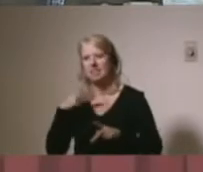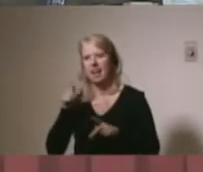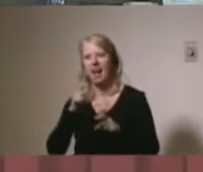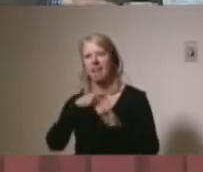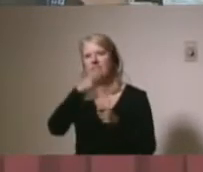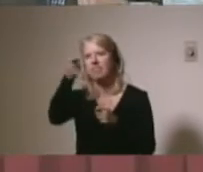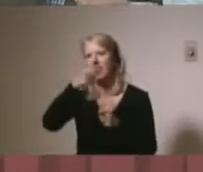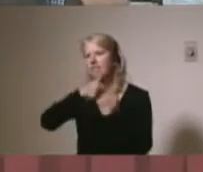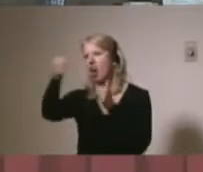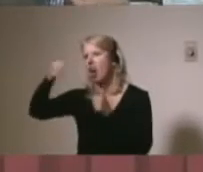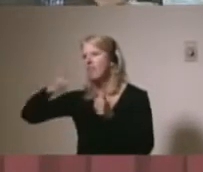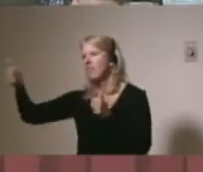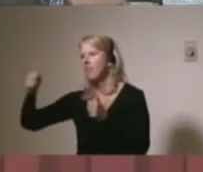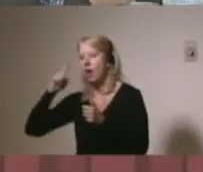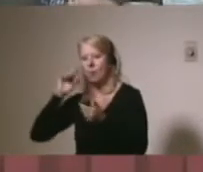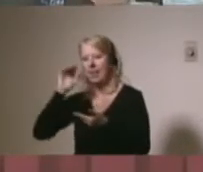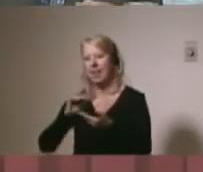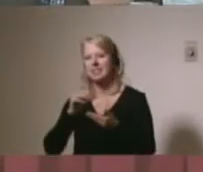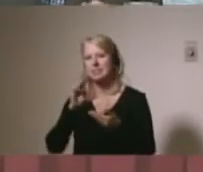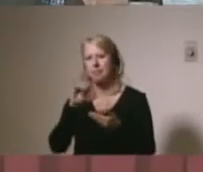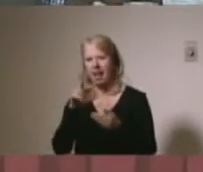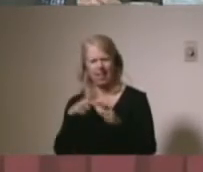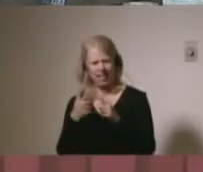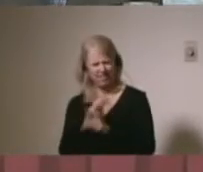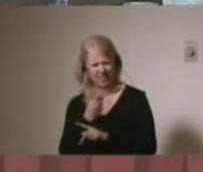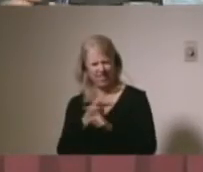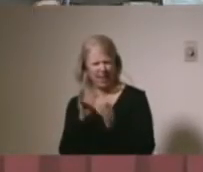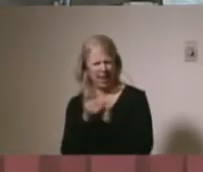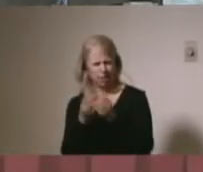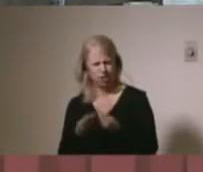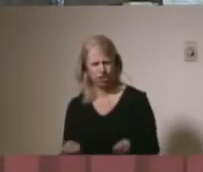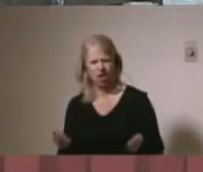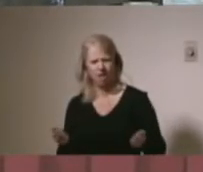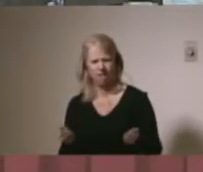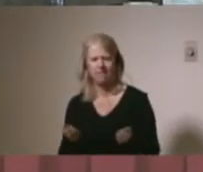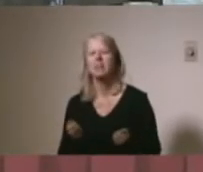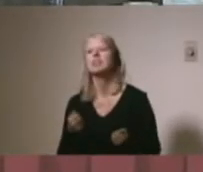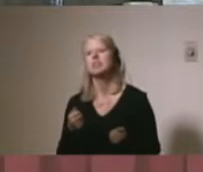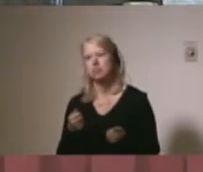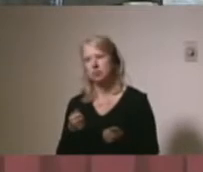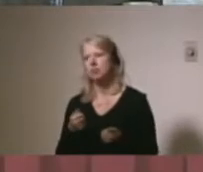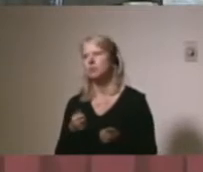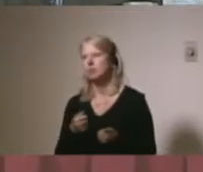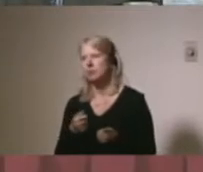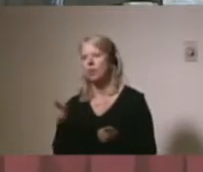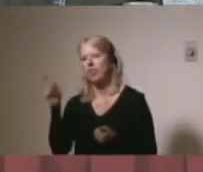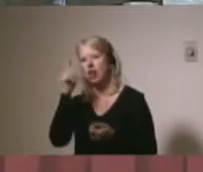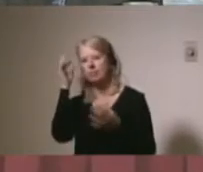less mail. So they're going, well, okay, how are we going to try and resolve this? So they're looking at,